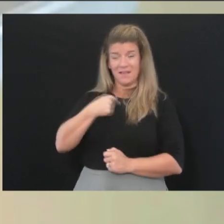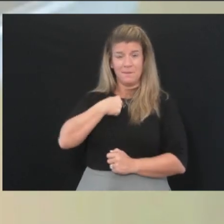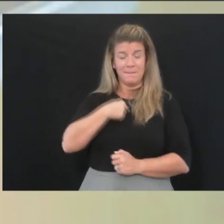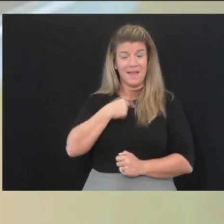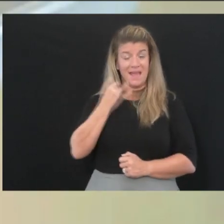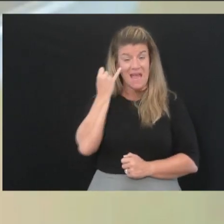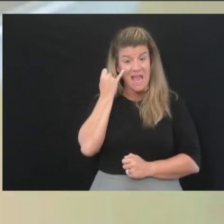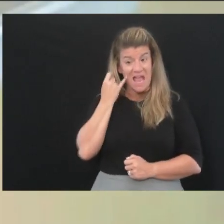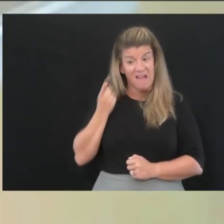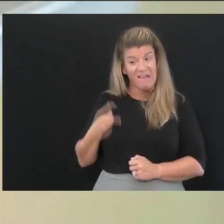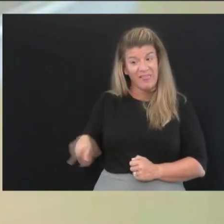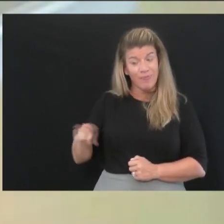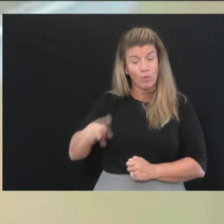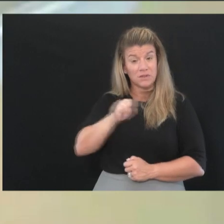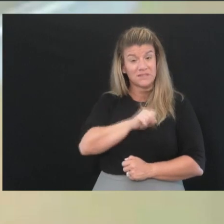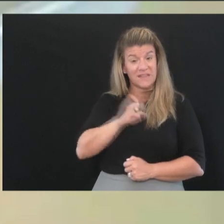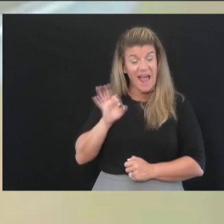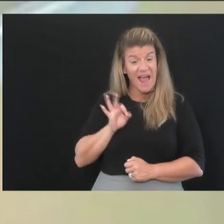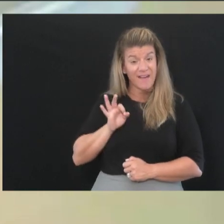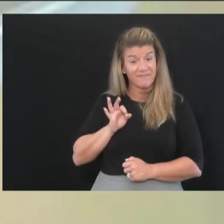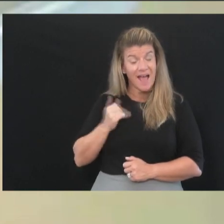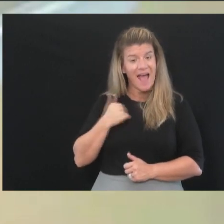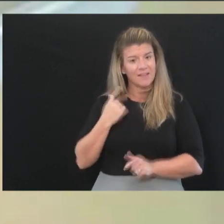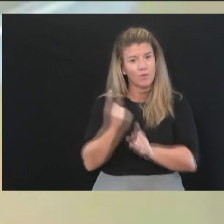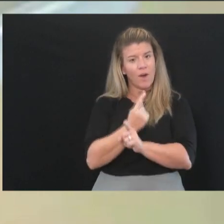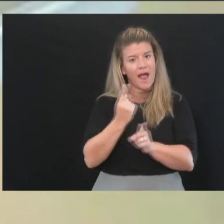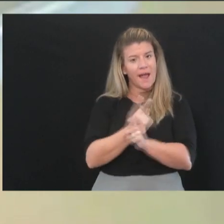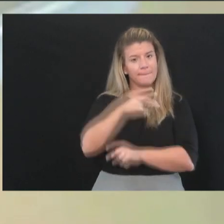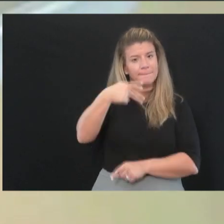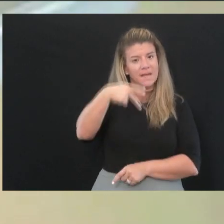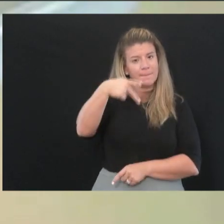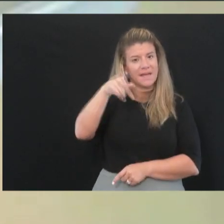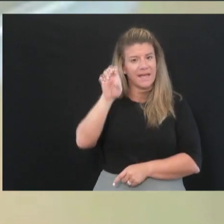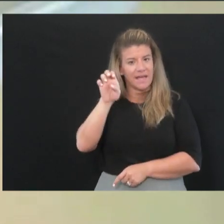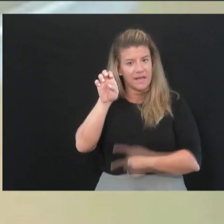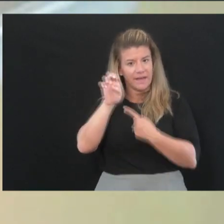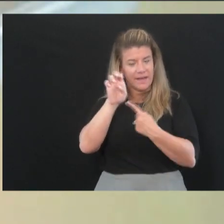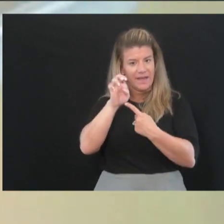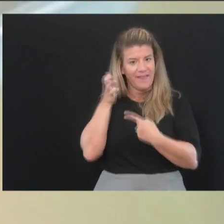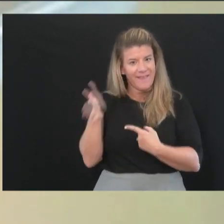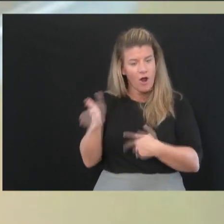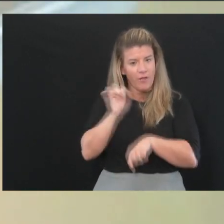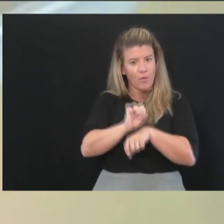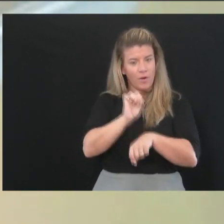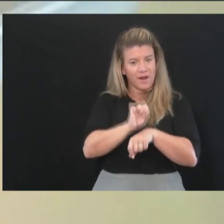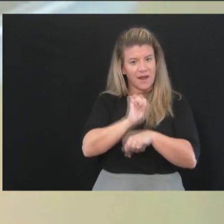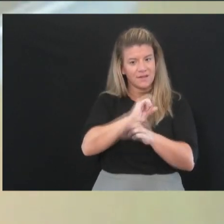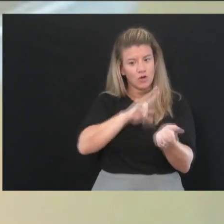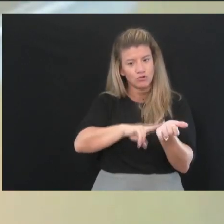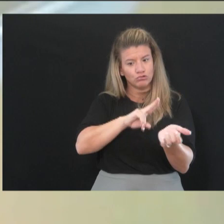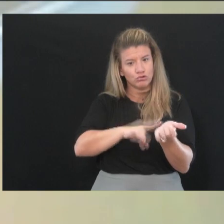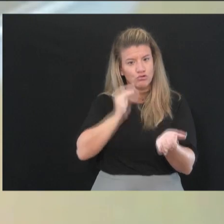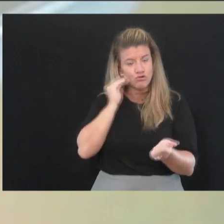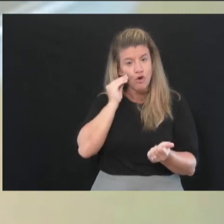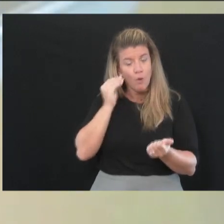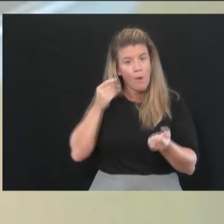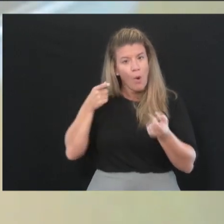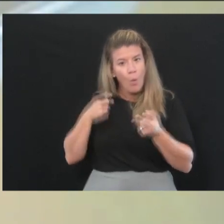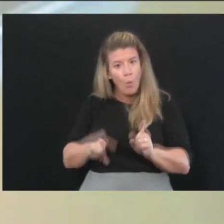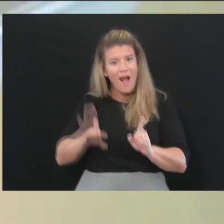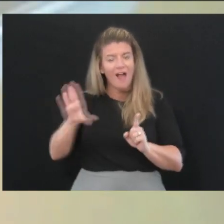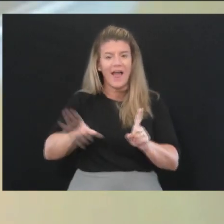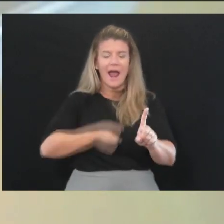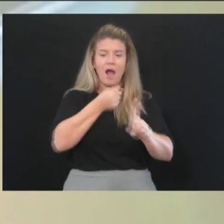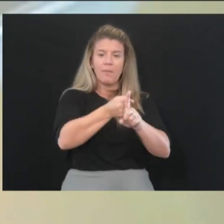staff had the appropriate personal protective equipment at that nursing home as the outbreak began to take